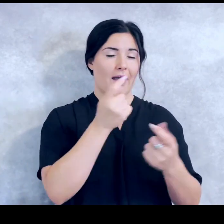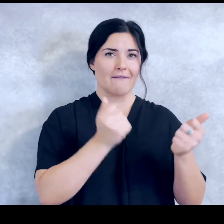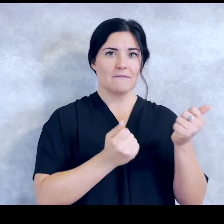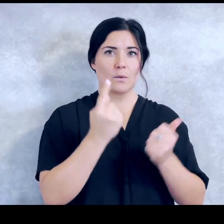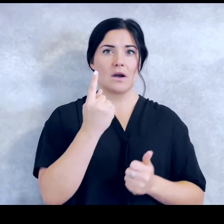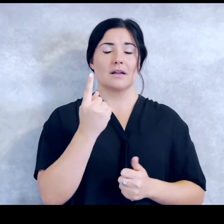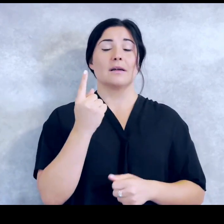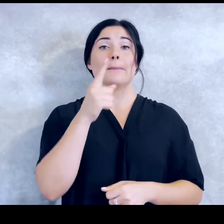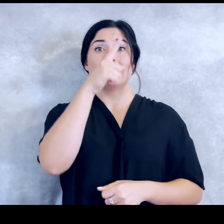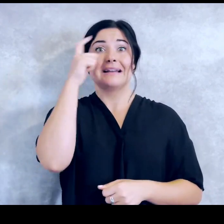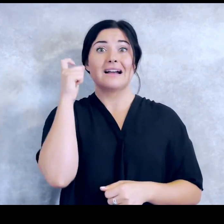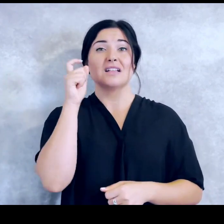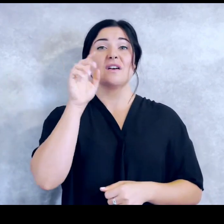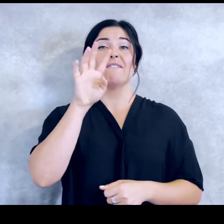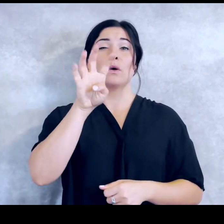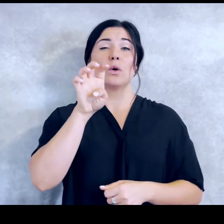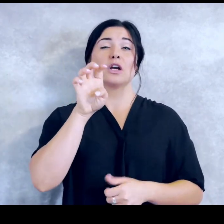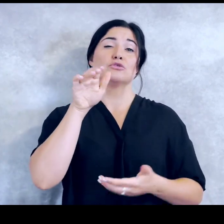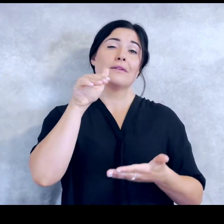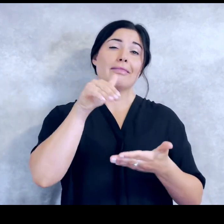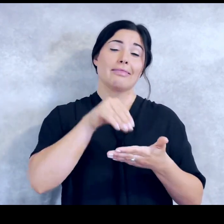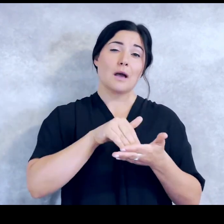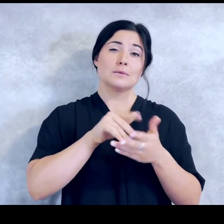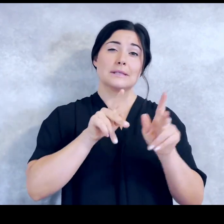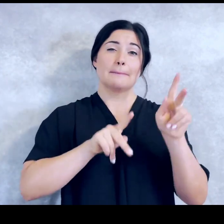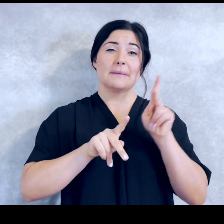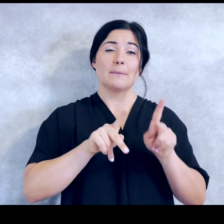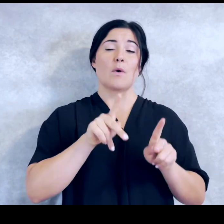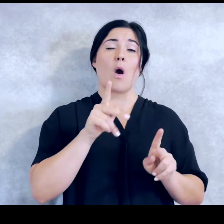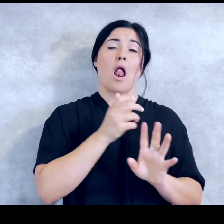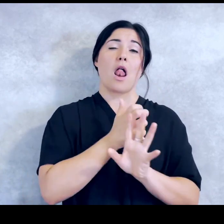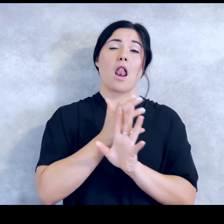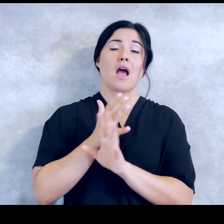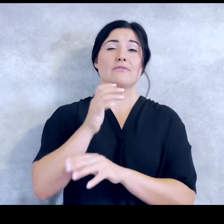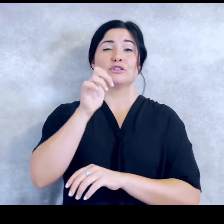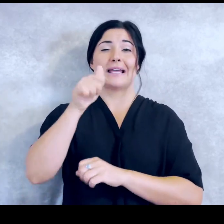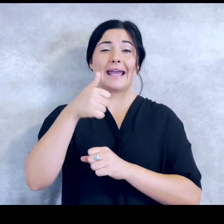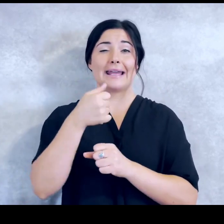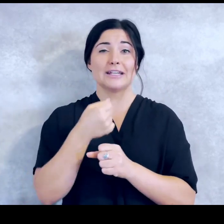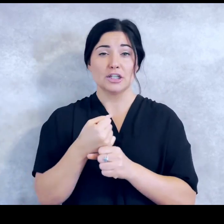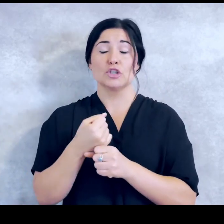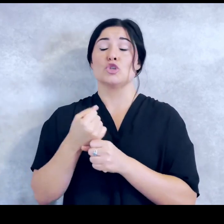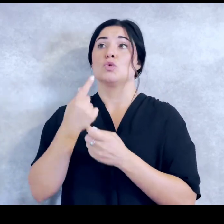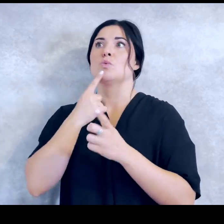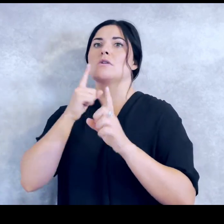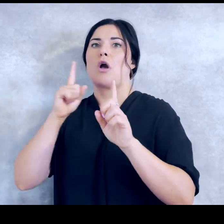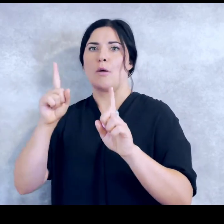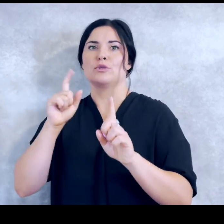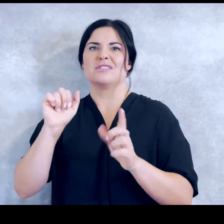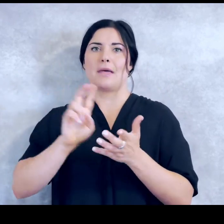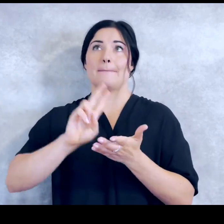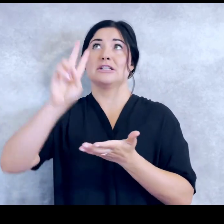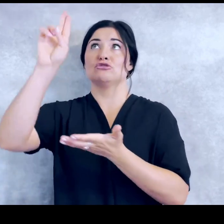include everybody? Because it took 400,000 people over 10 years to make this mission